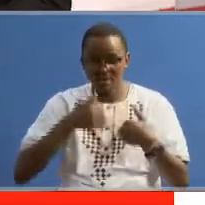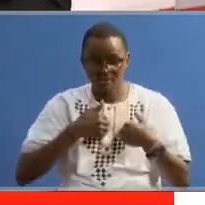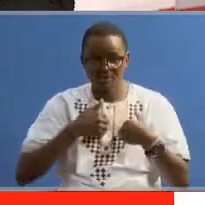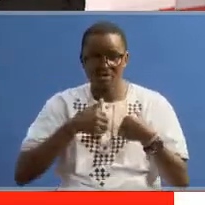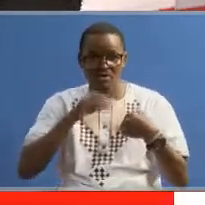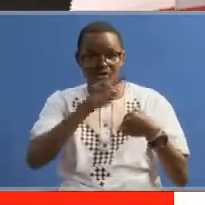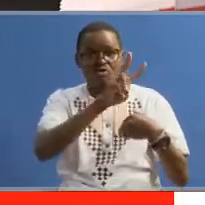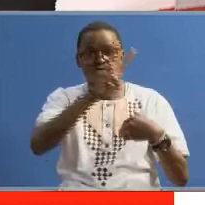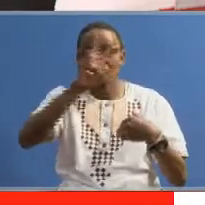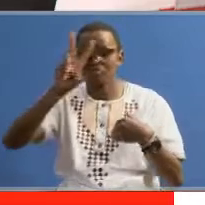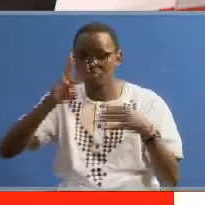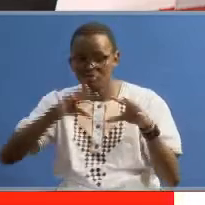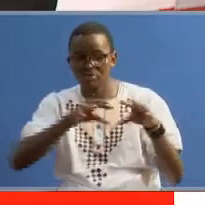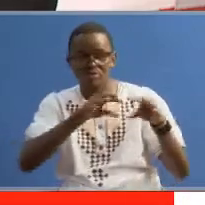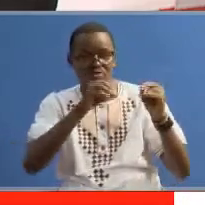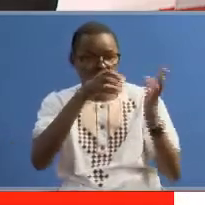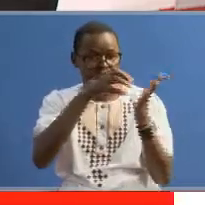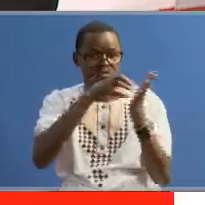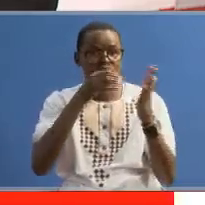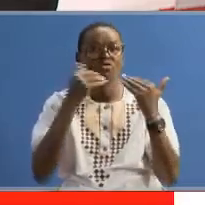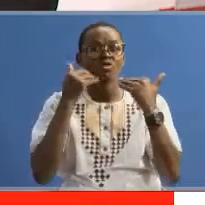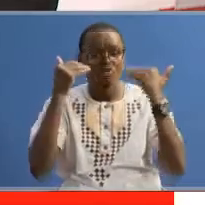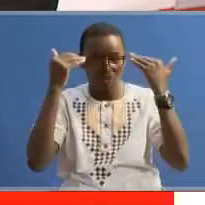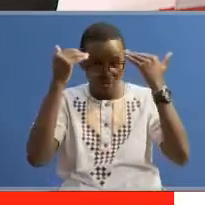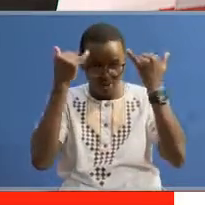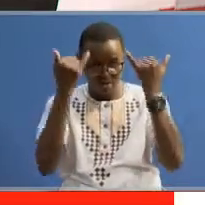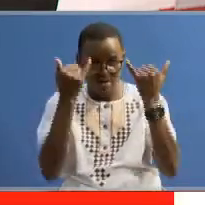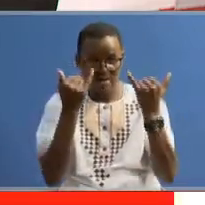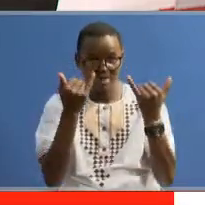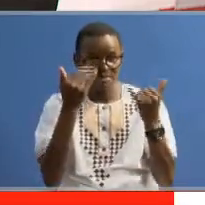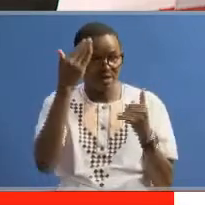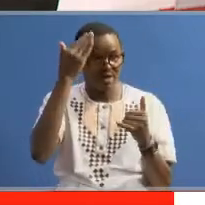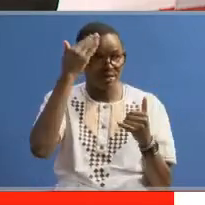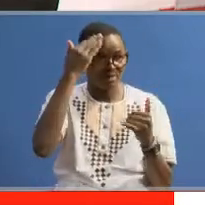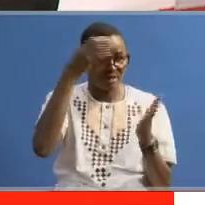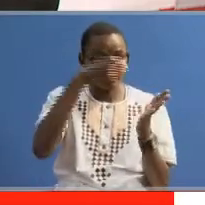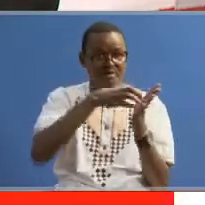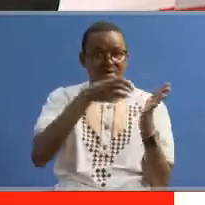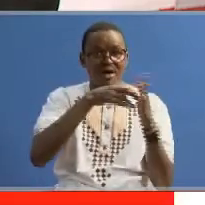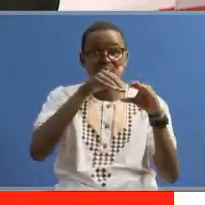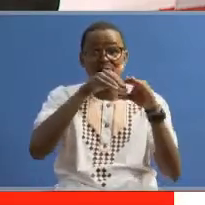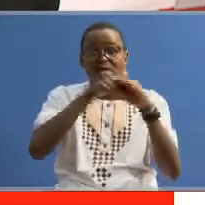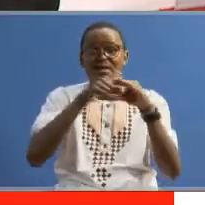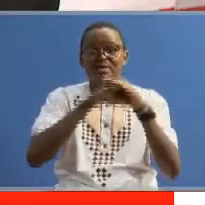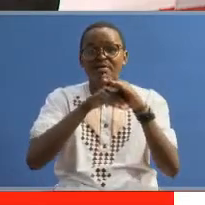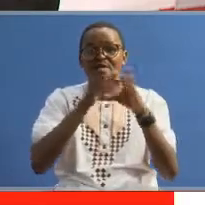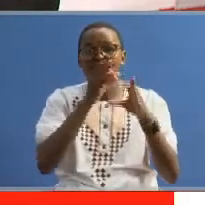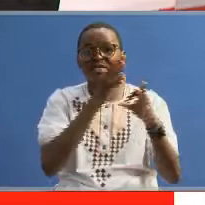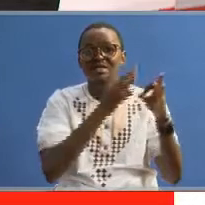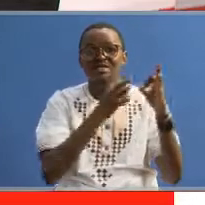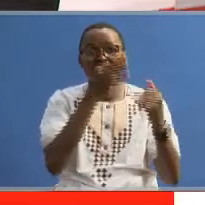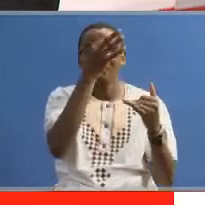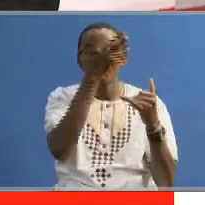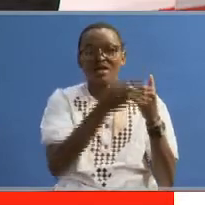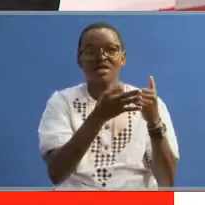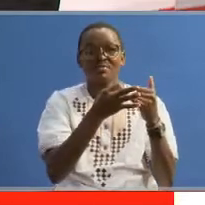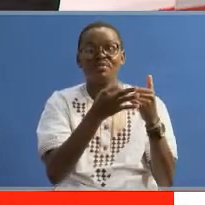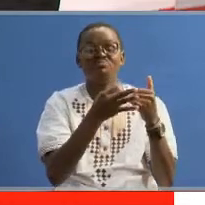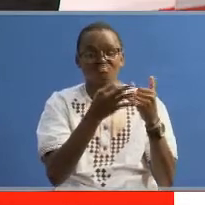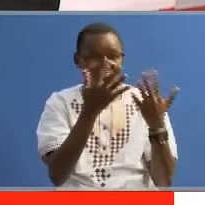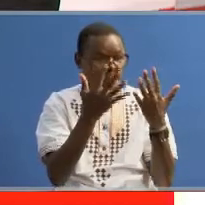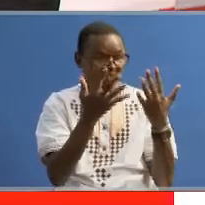then 22 of them, we took those cases to court. And now that they know that these cases are in court, justice is finally